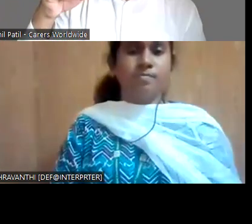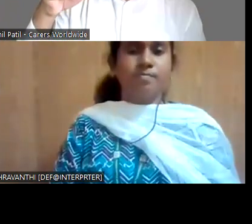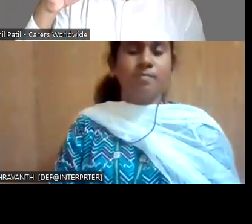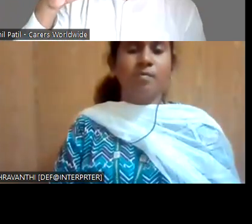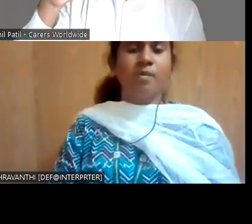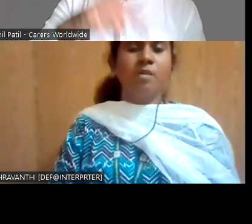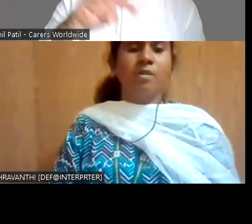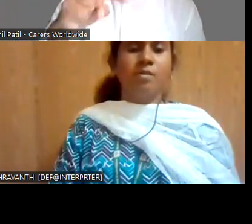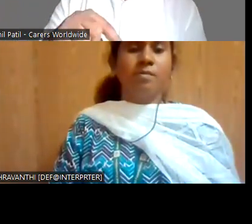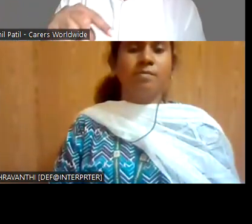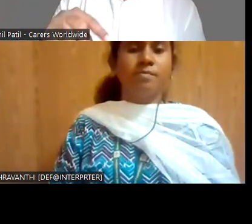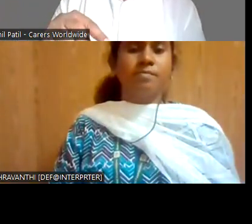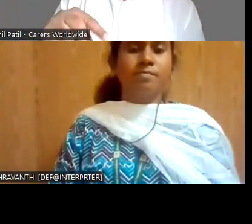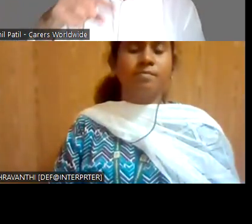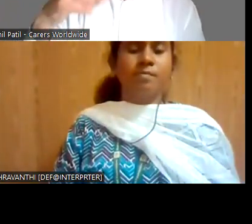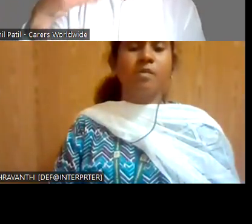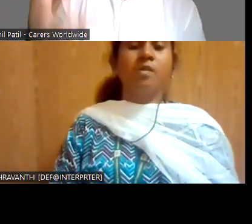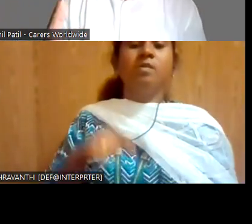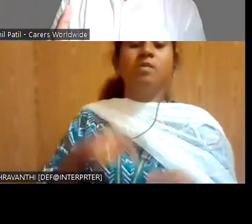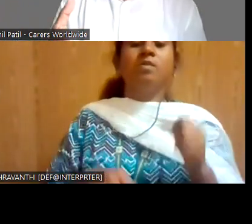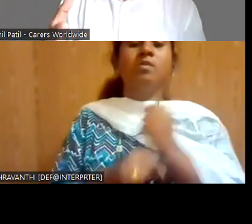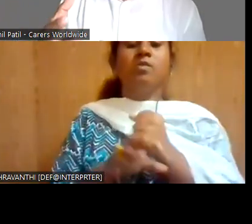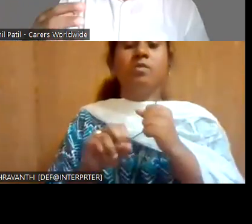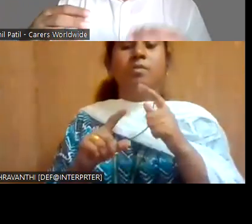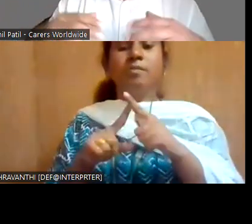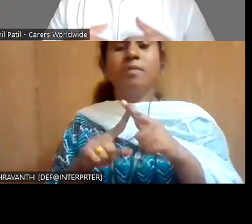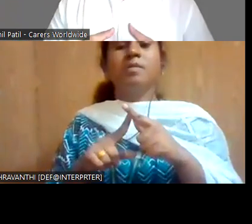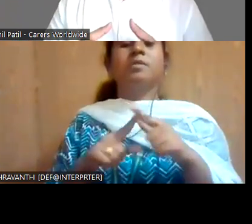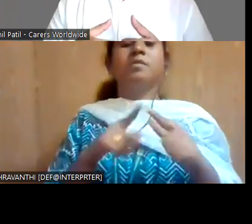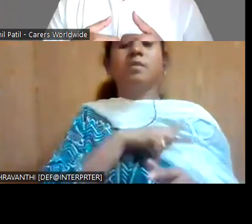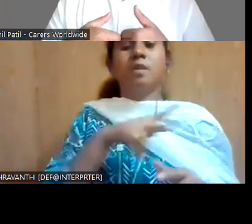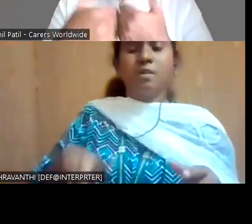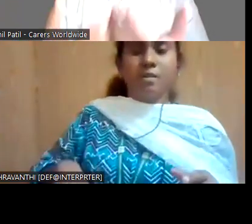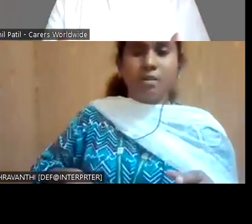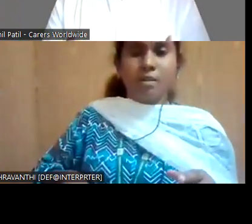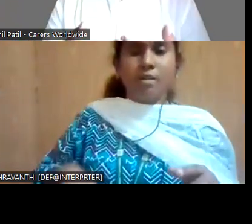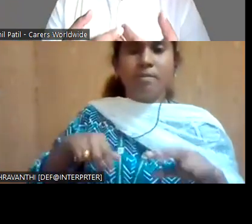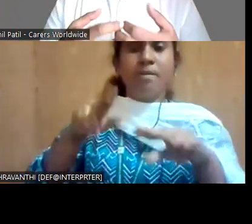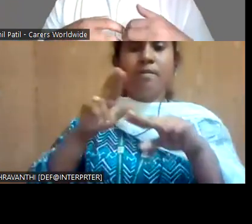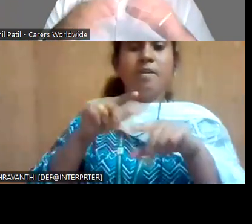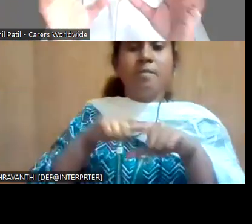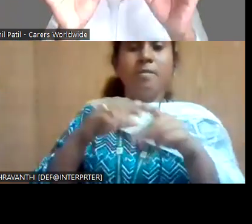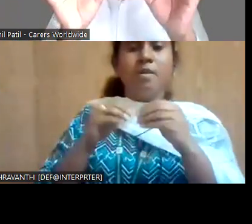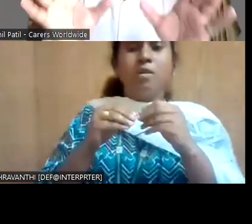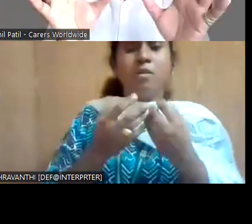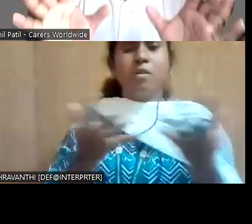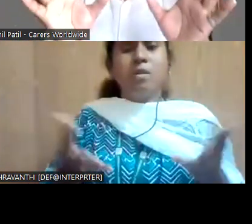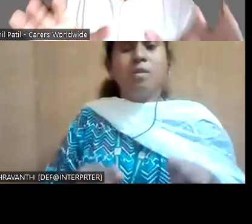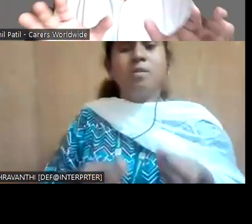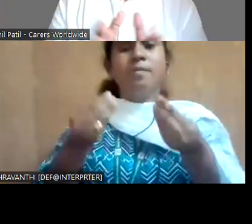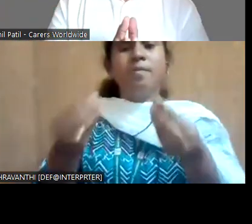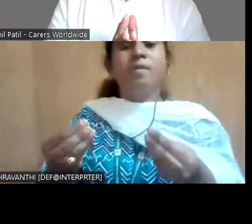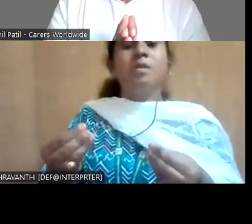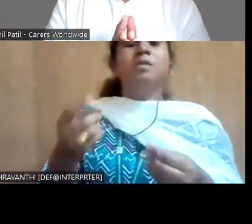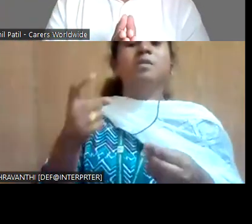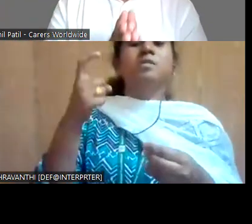and reducing their vulnerability. Now the government of Karnataka, beginning of this year, in the month of February, they issued an order to promote 7,000 carers